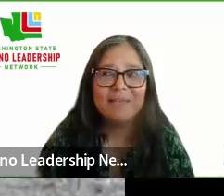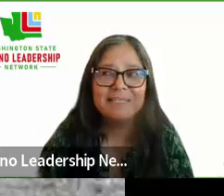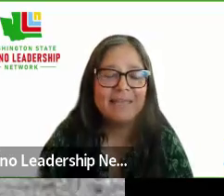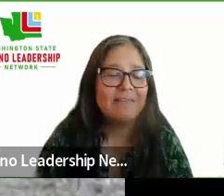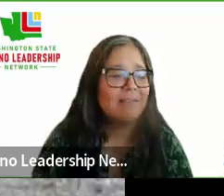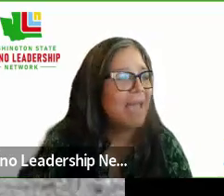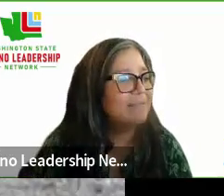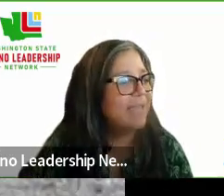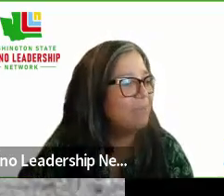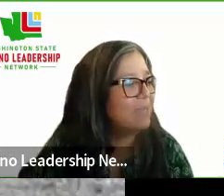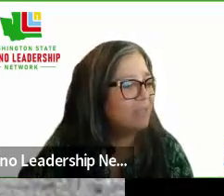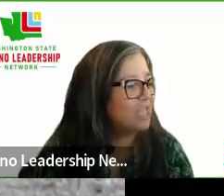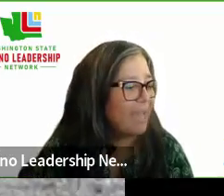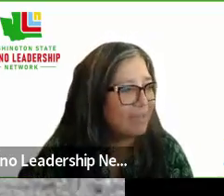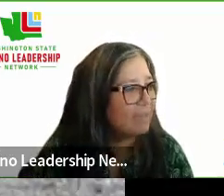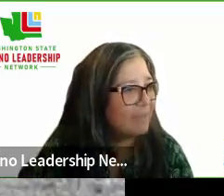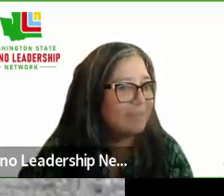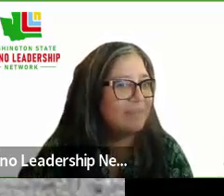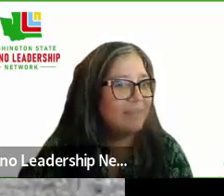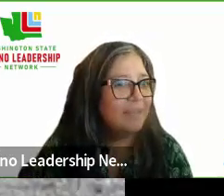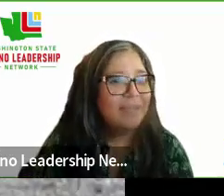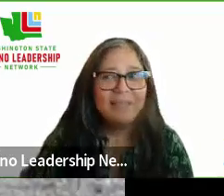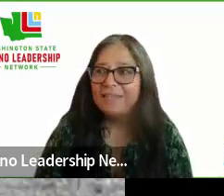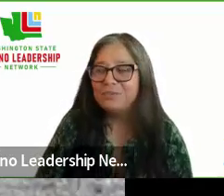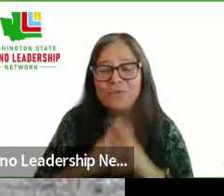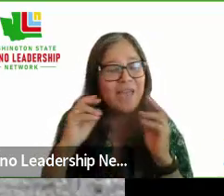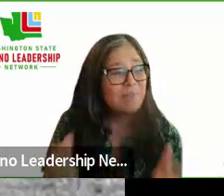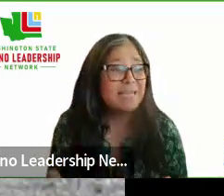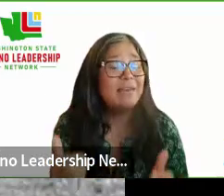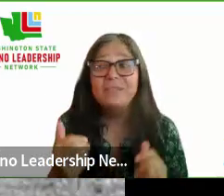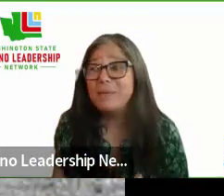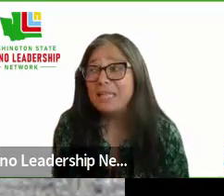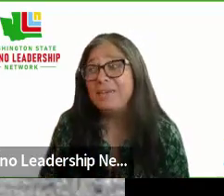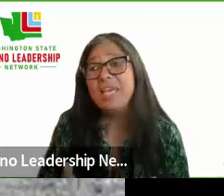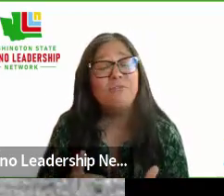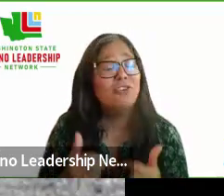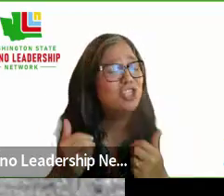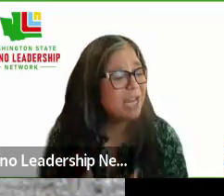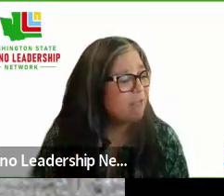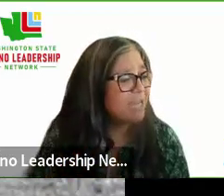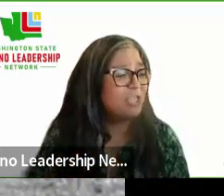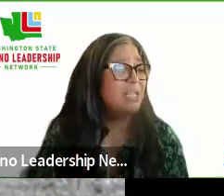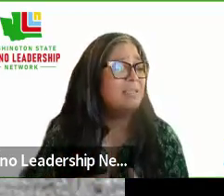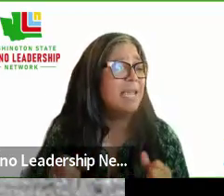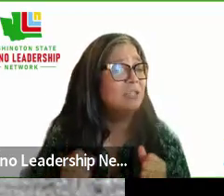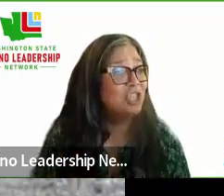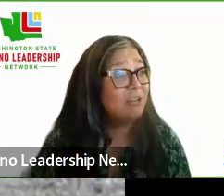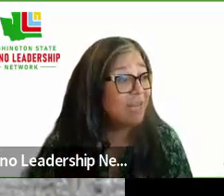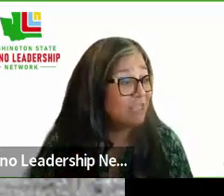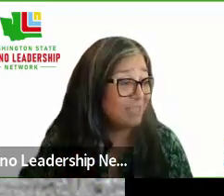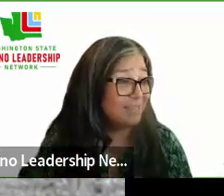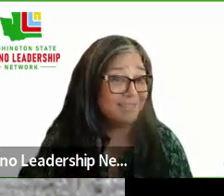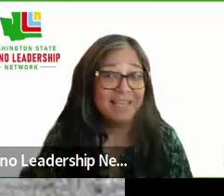please honor them by stating their last name in the chat? These were families that have been living here for generations